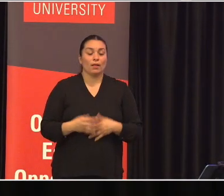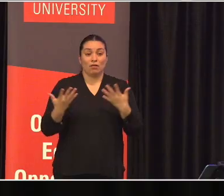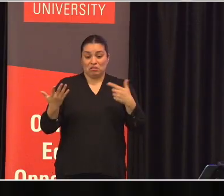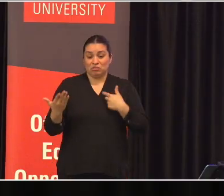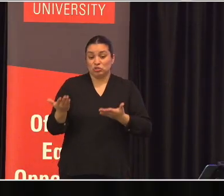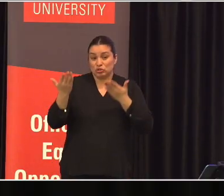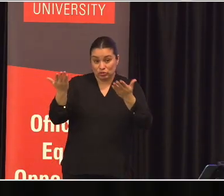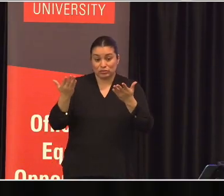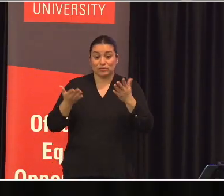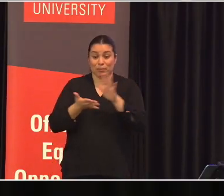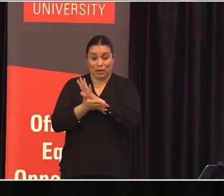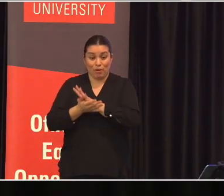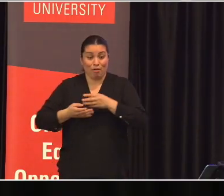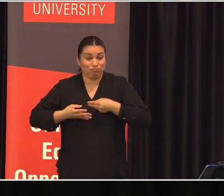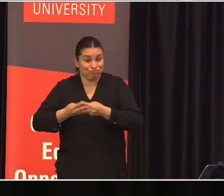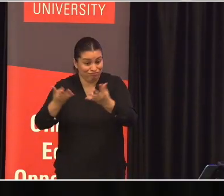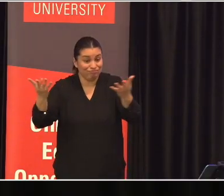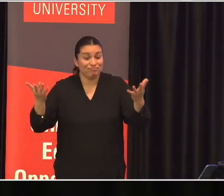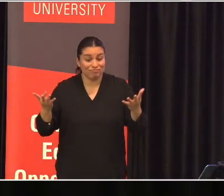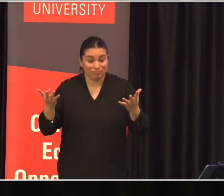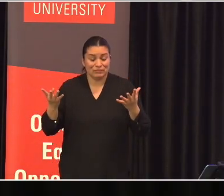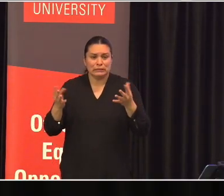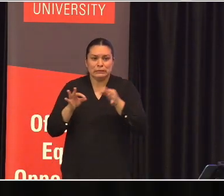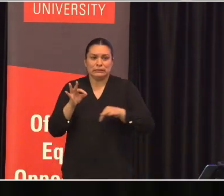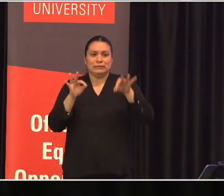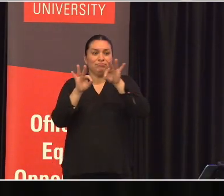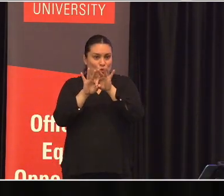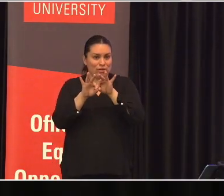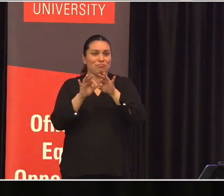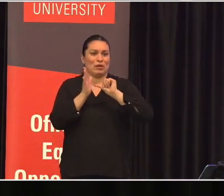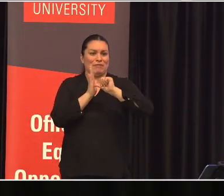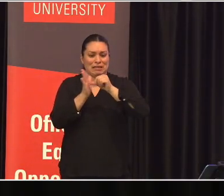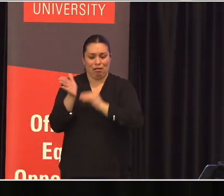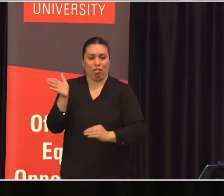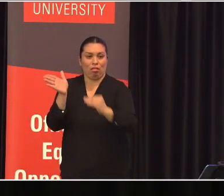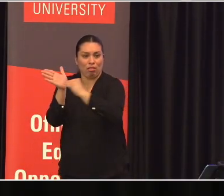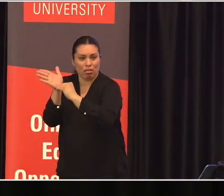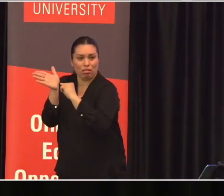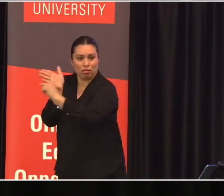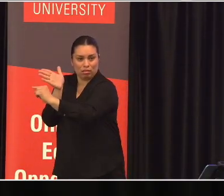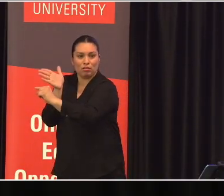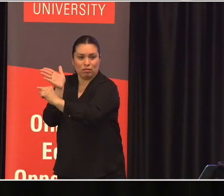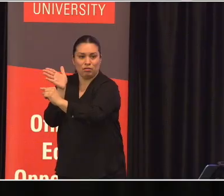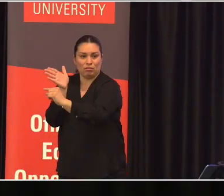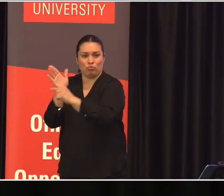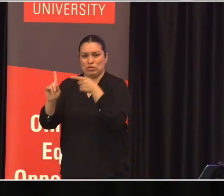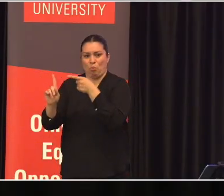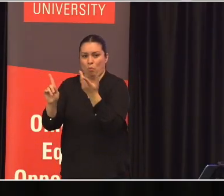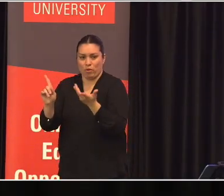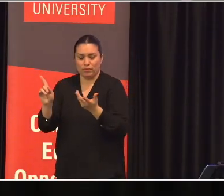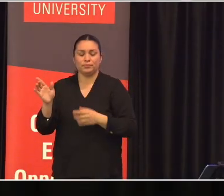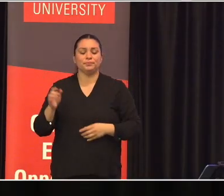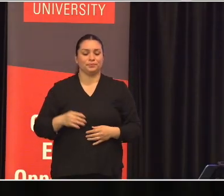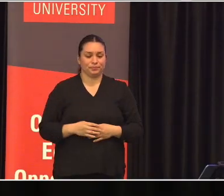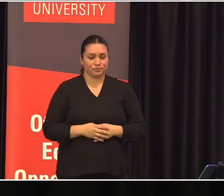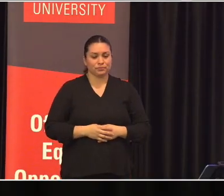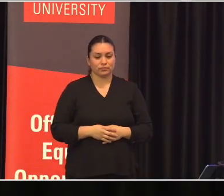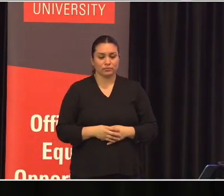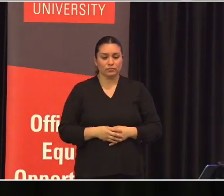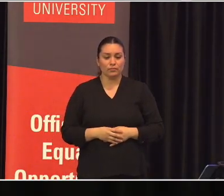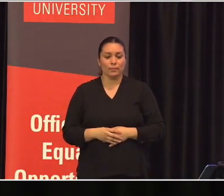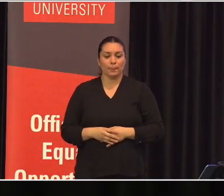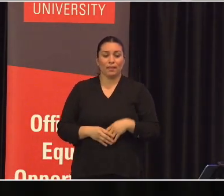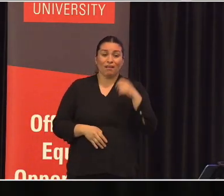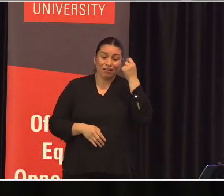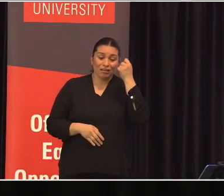you need an accessible version of this? You're just sending it out anyway. The people who want it in print, get it in print. I get that. And plus,